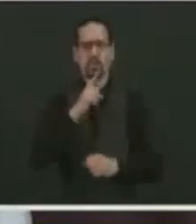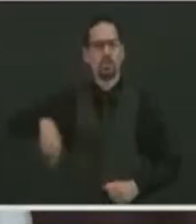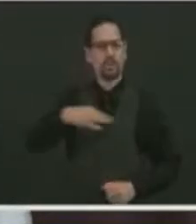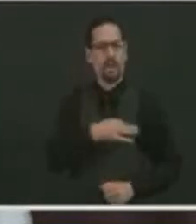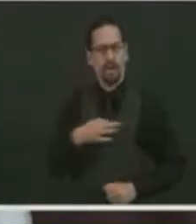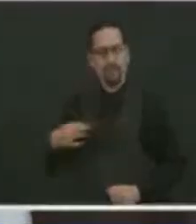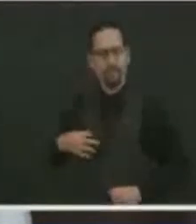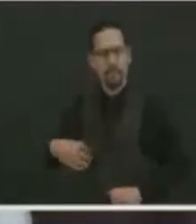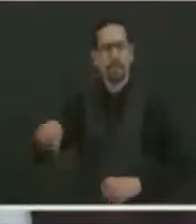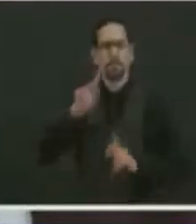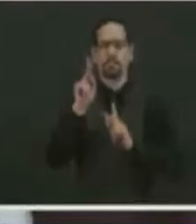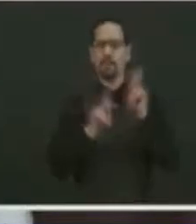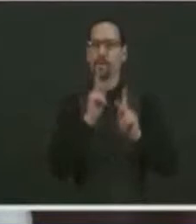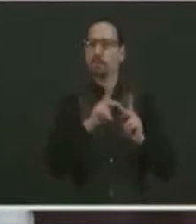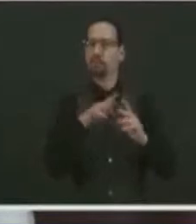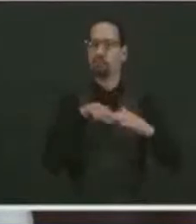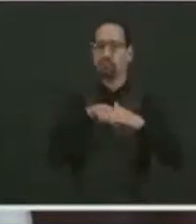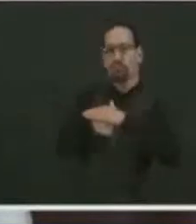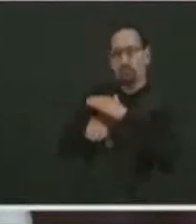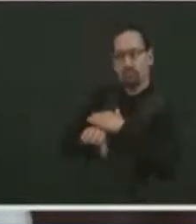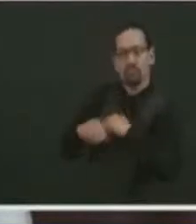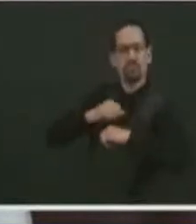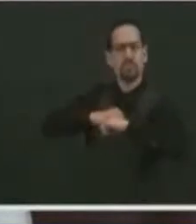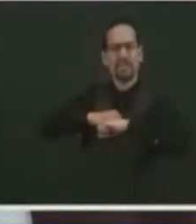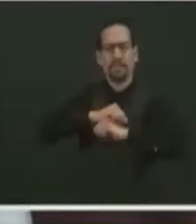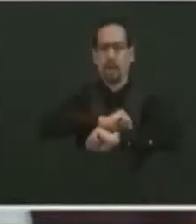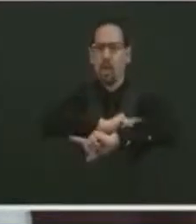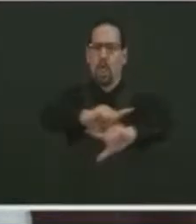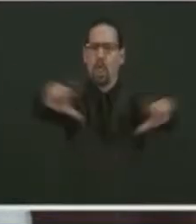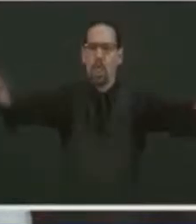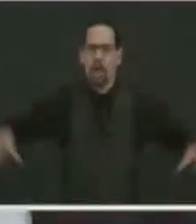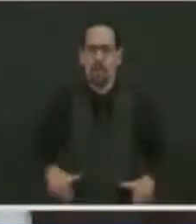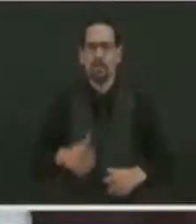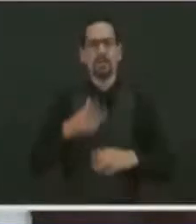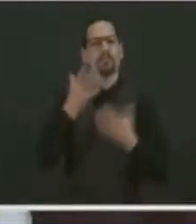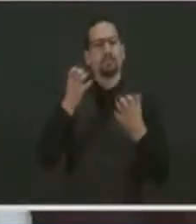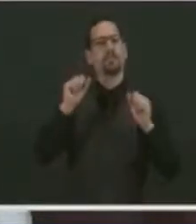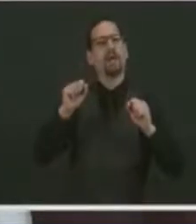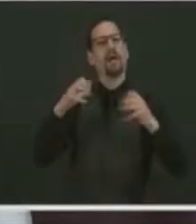and have confidence that we're doing it as safely as possible.